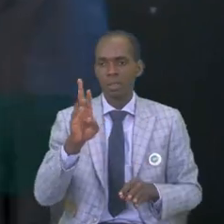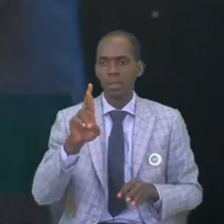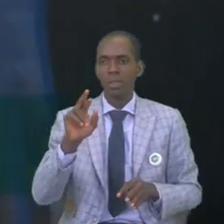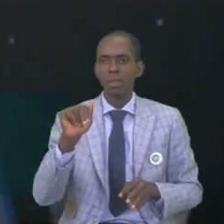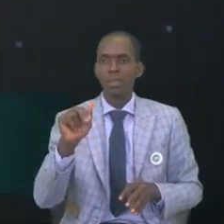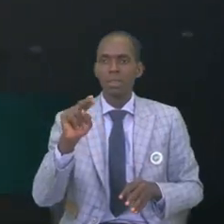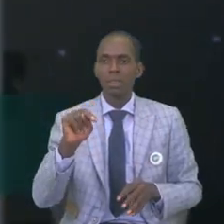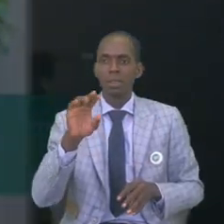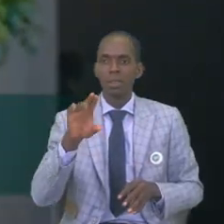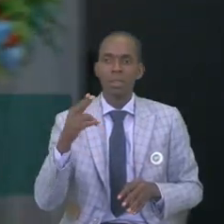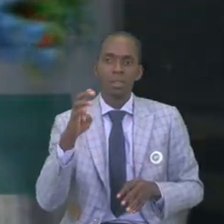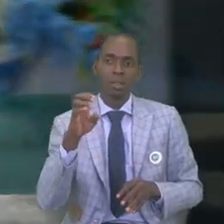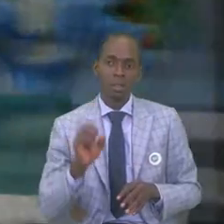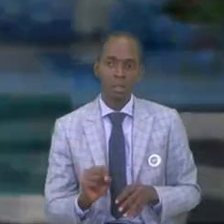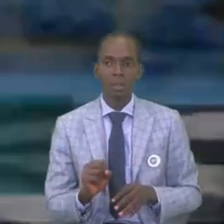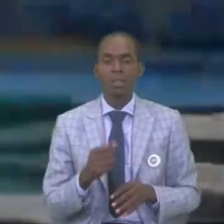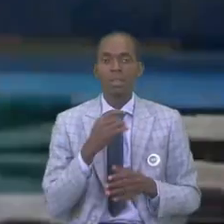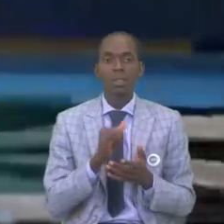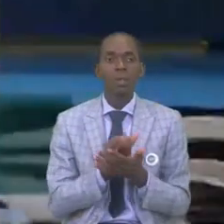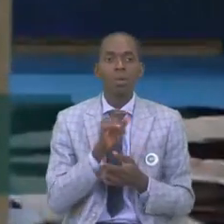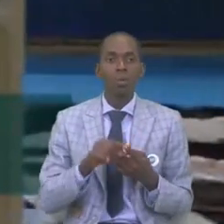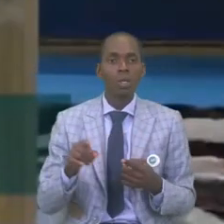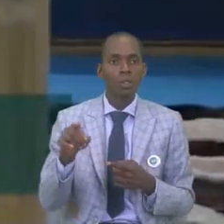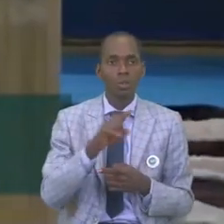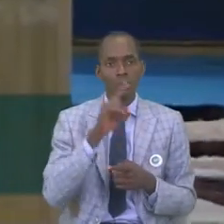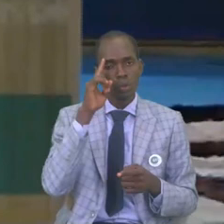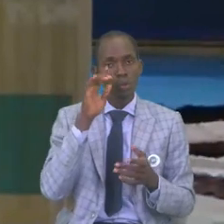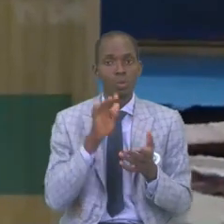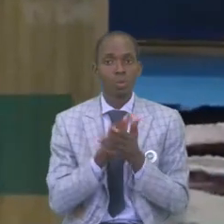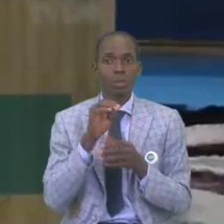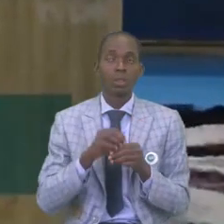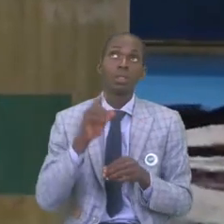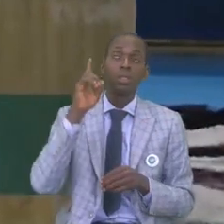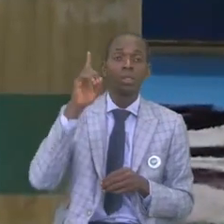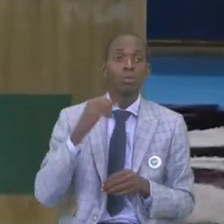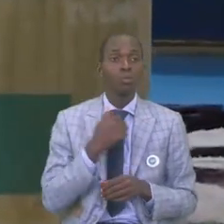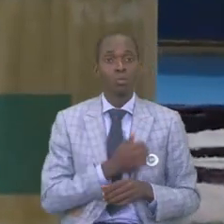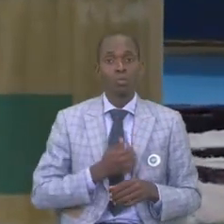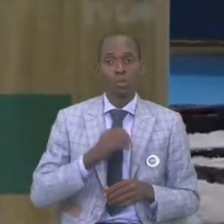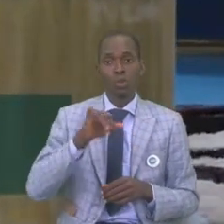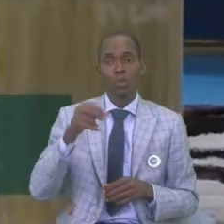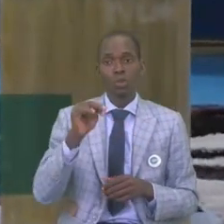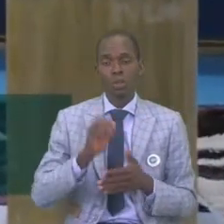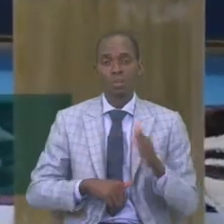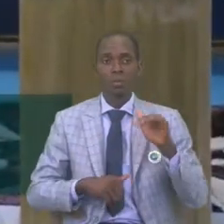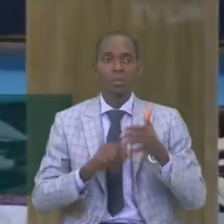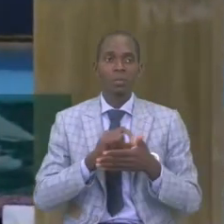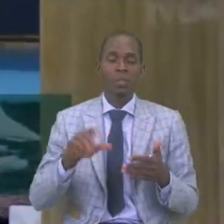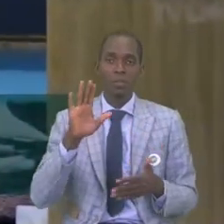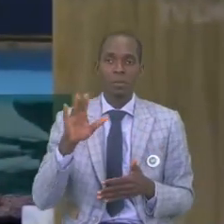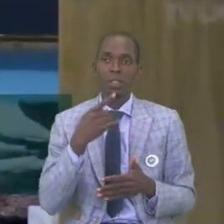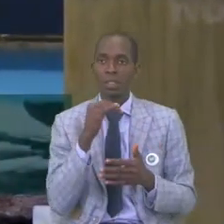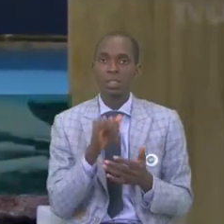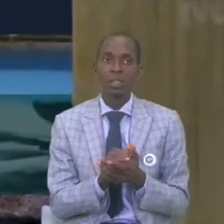you believe, when you trust in him, he is the vine, and we are the branches. And then it says, he